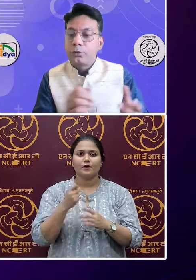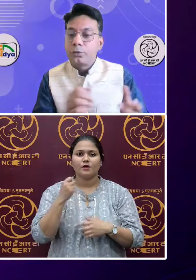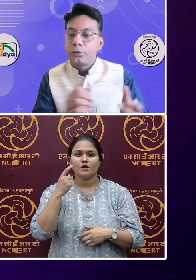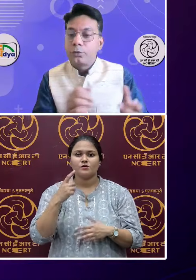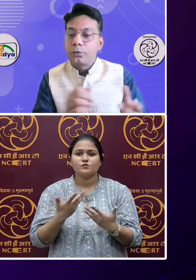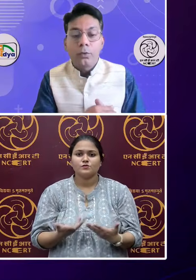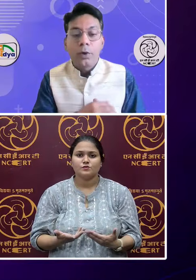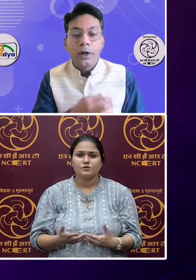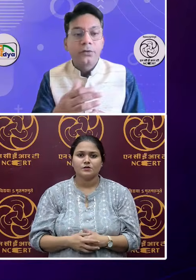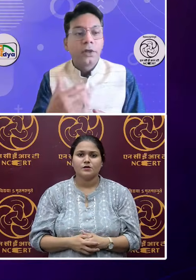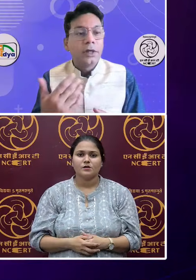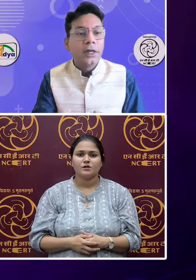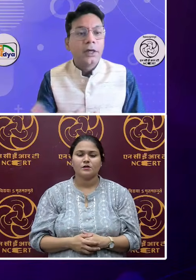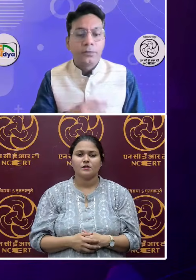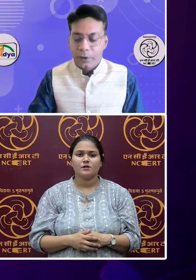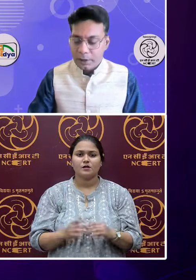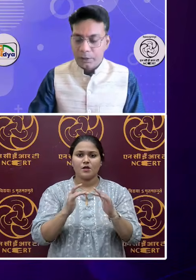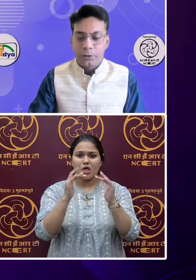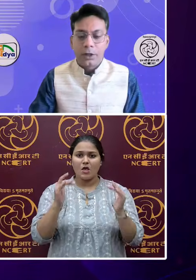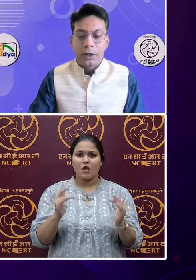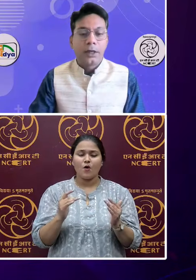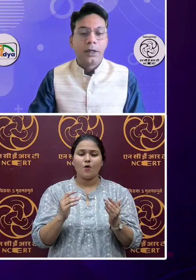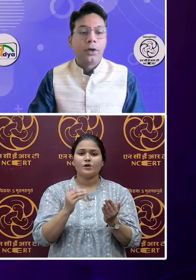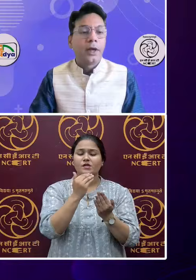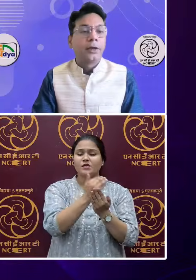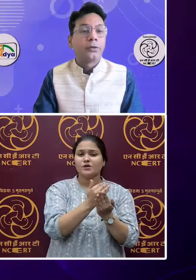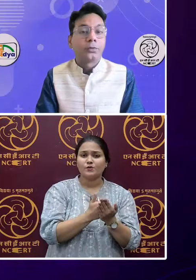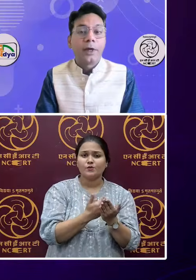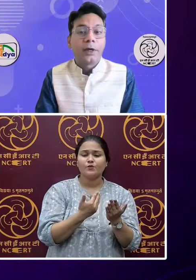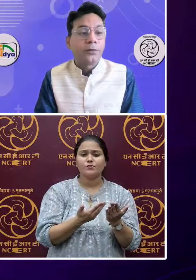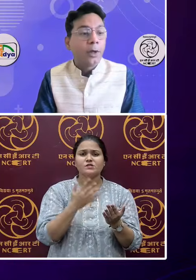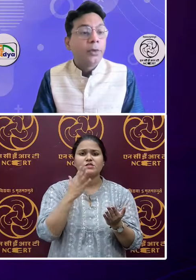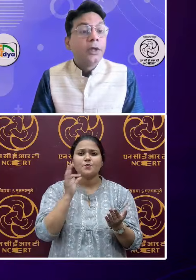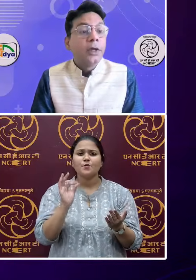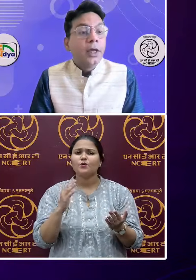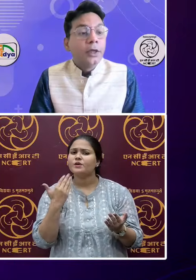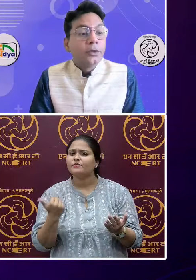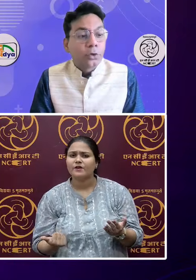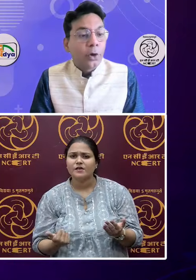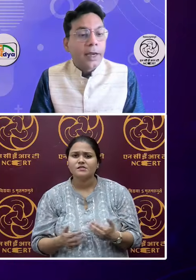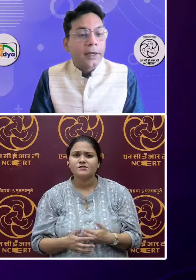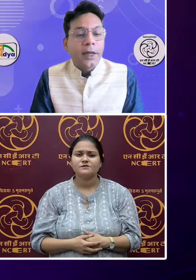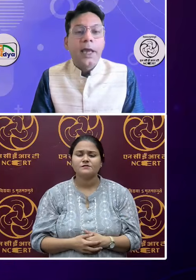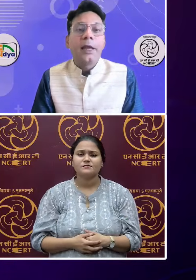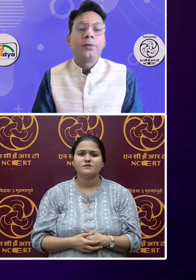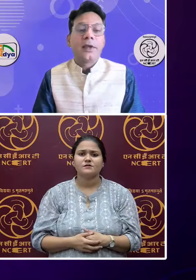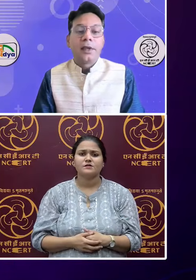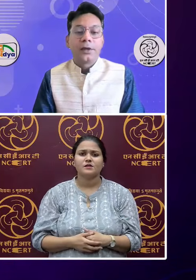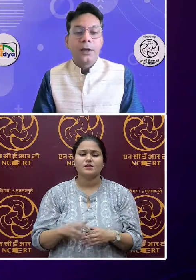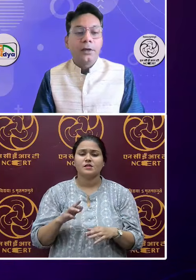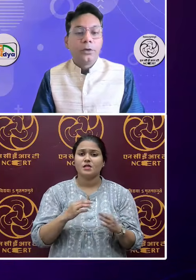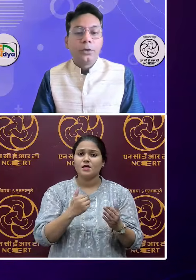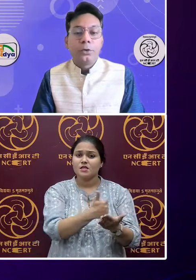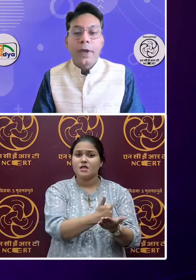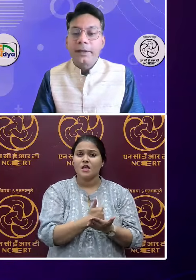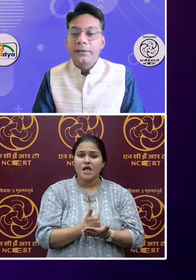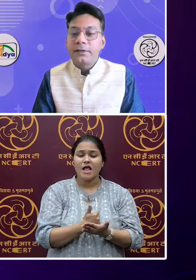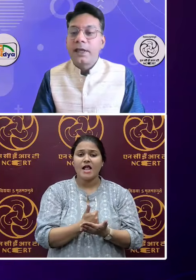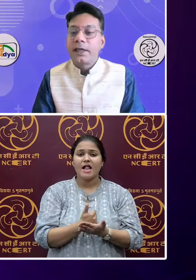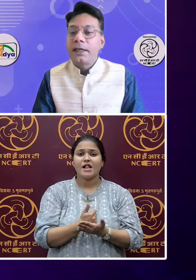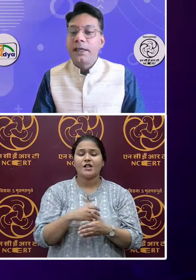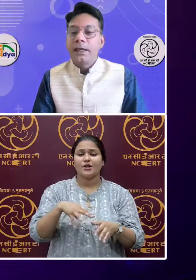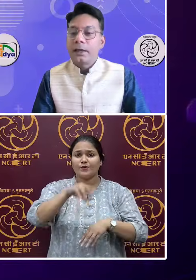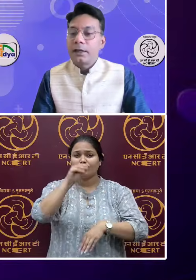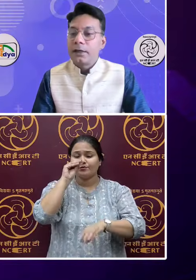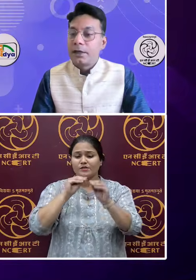course platform. Now, what is the need for any online course platform? So it helps the learner to access